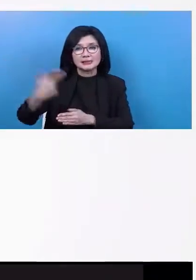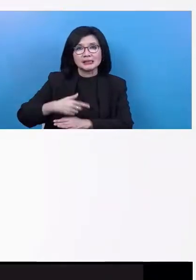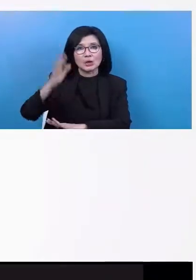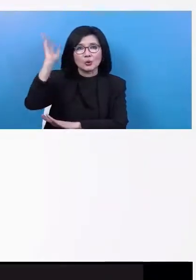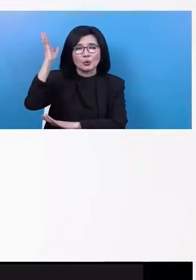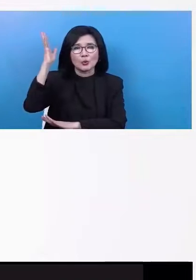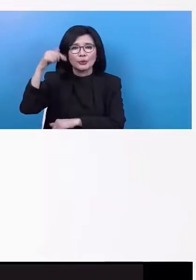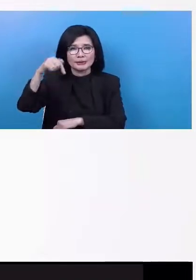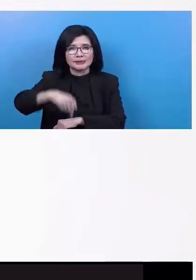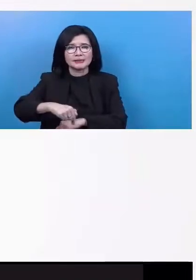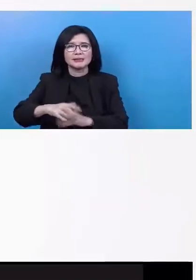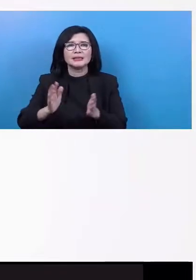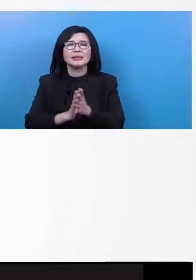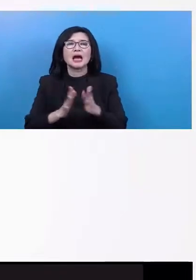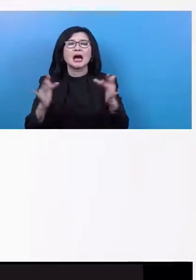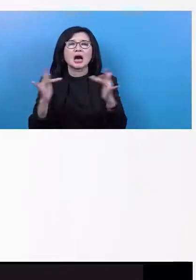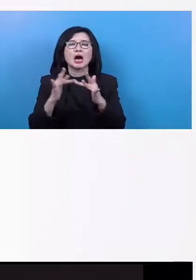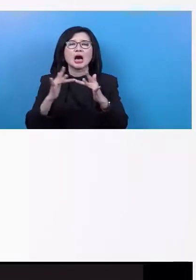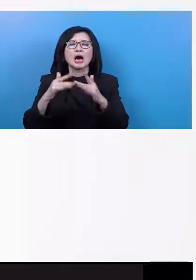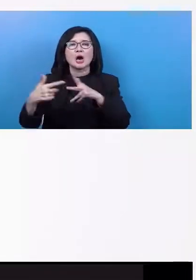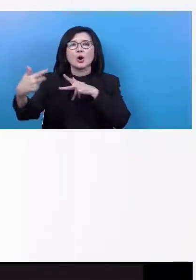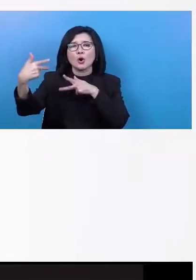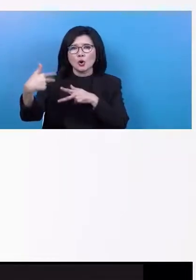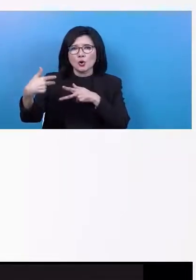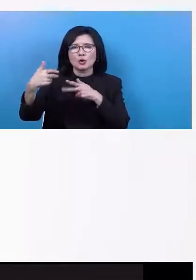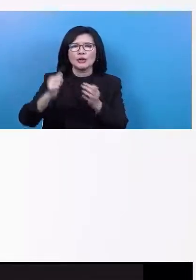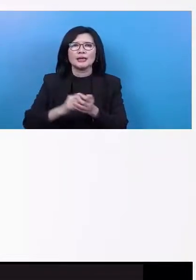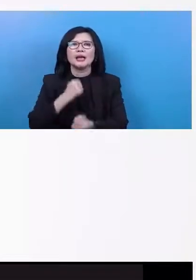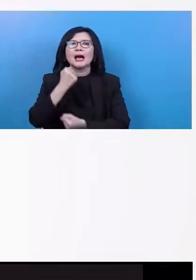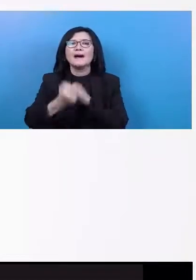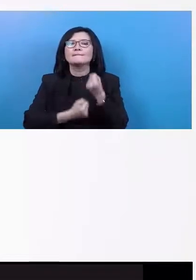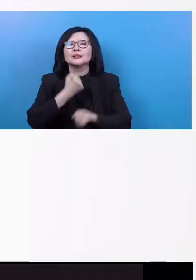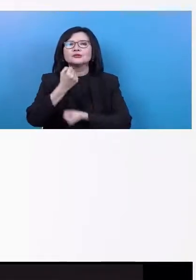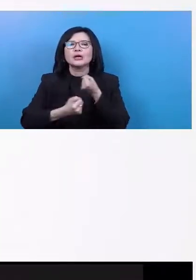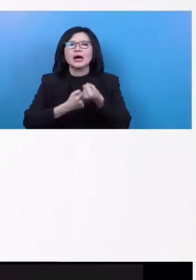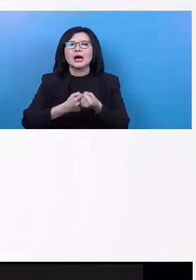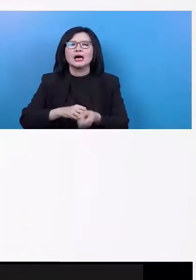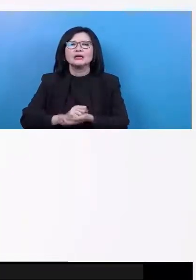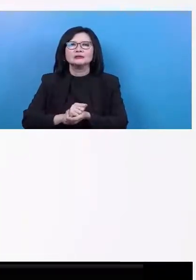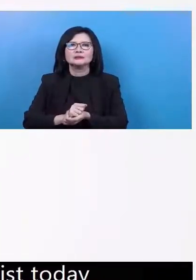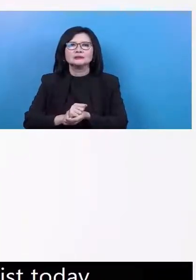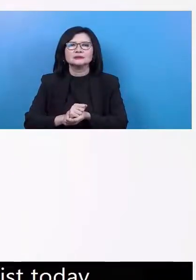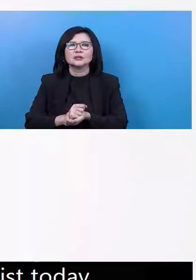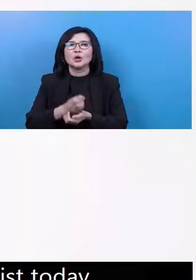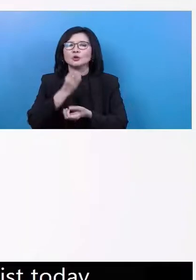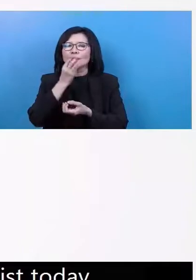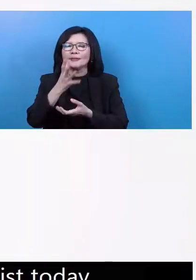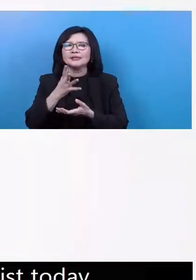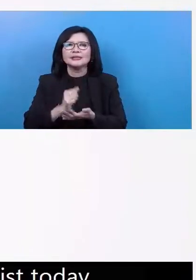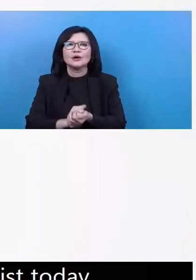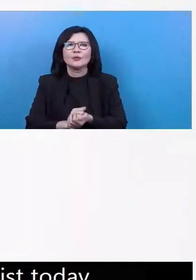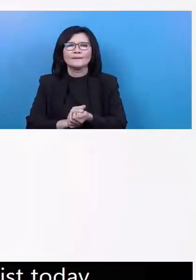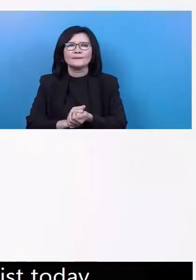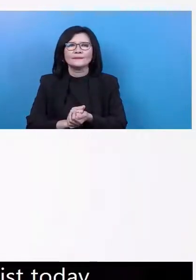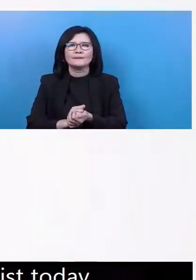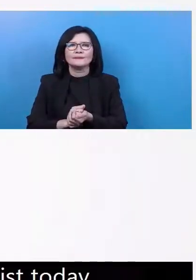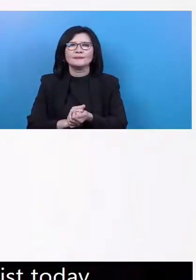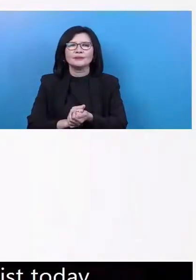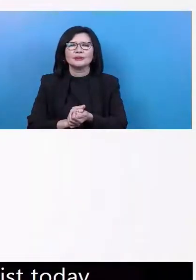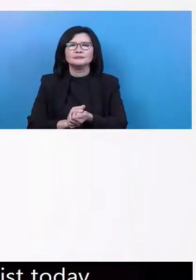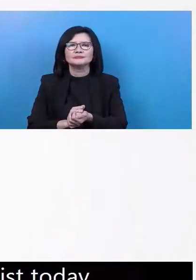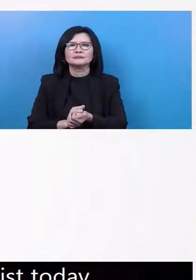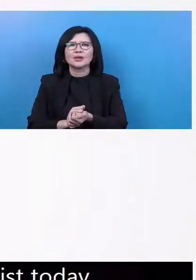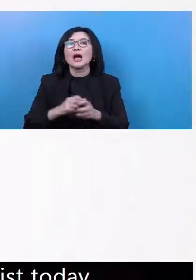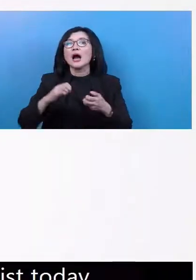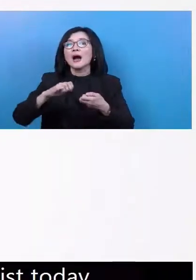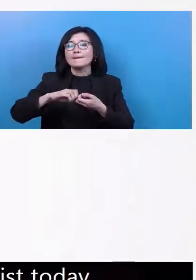with us, would at least try to answer some of these issues that most of the developing and developed